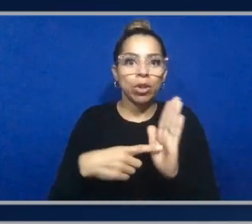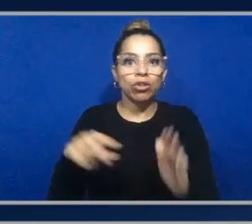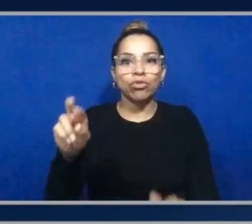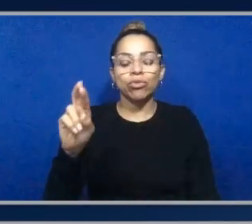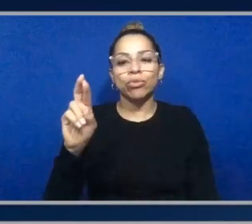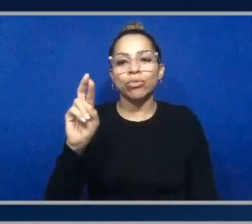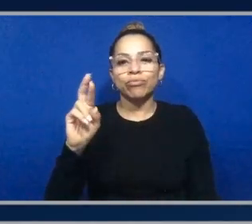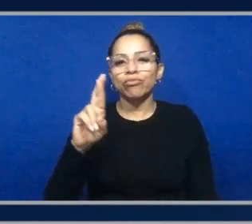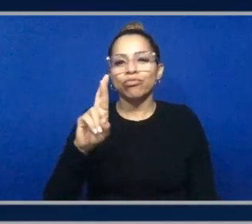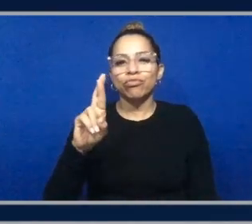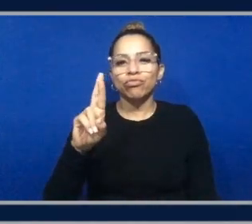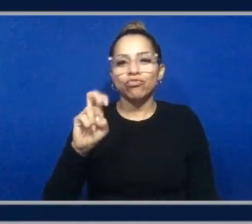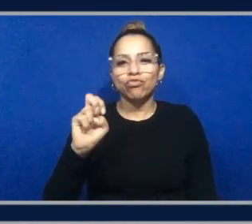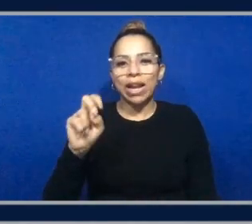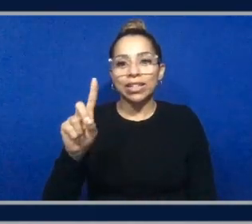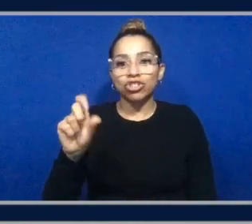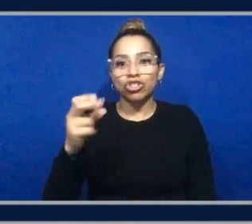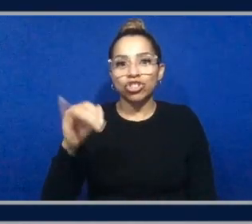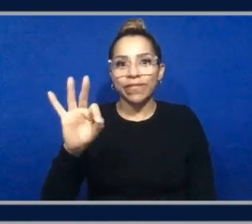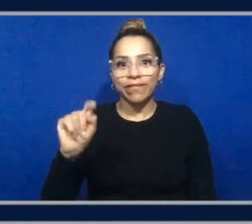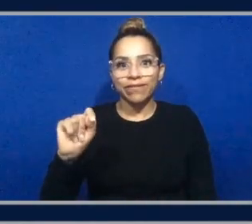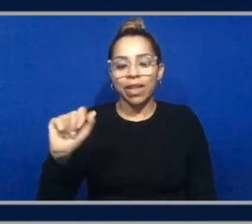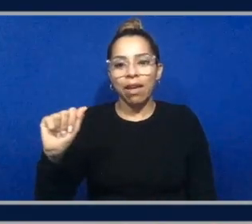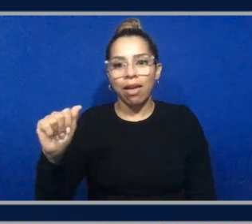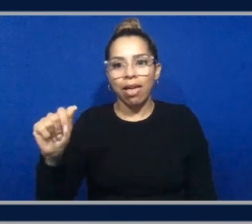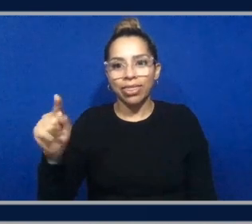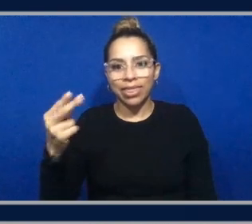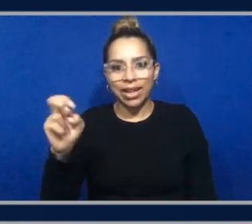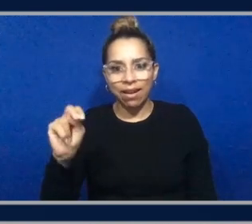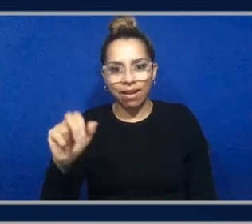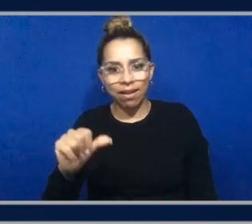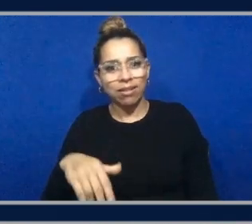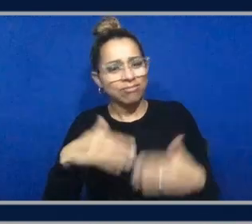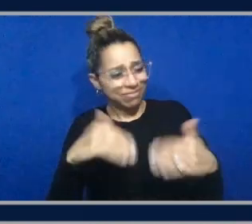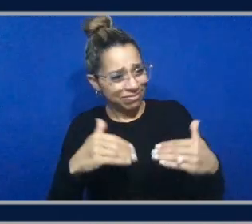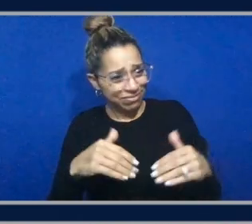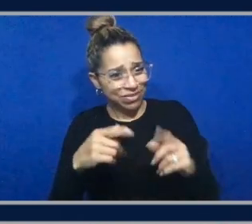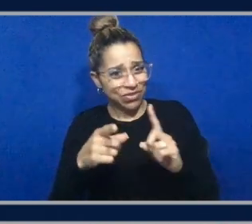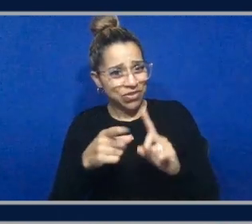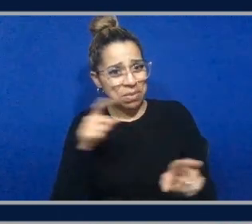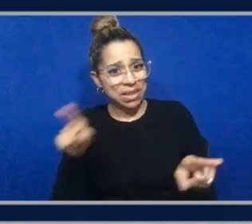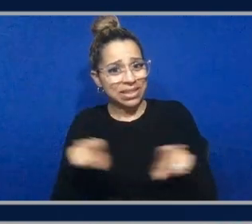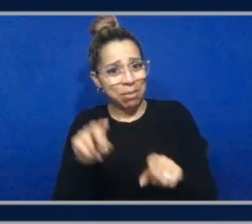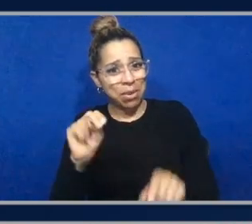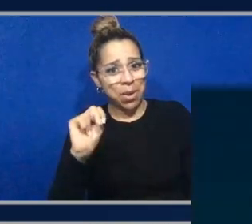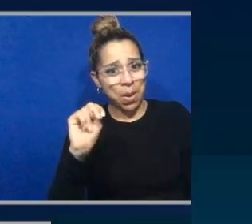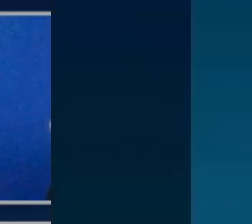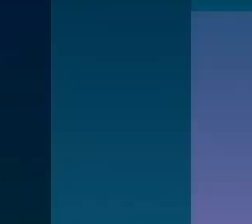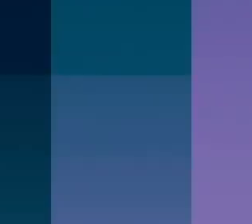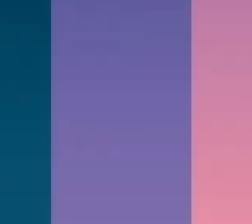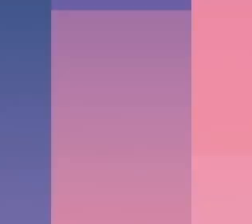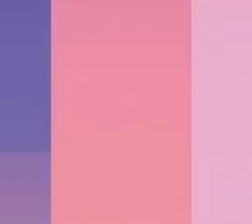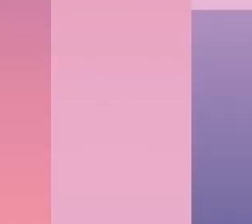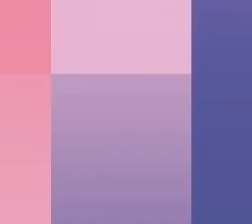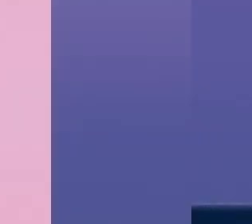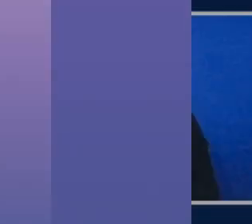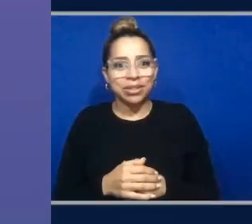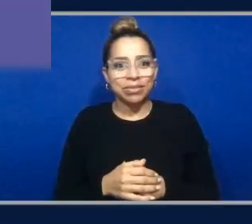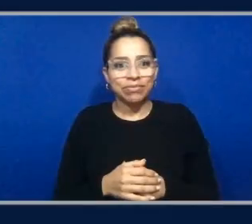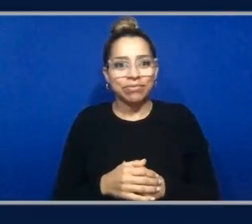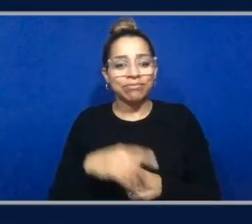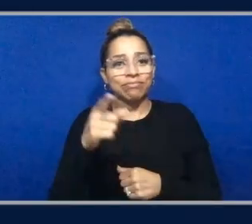notebook. All from the comfort of the same notebook in the Unified Studio, where you partition off data access, permissions. This is pretty